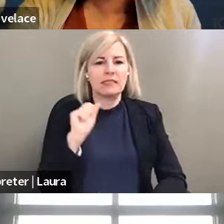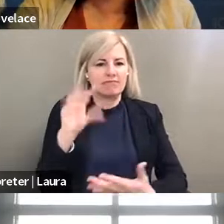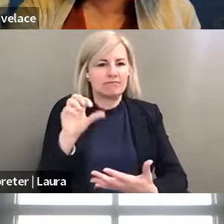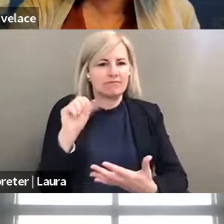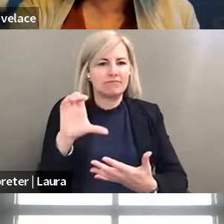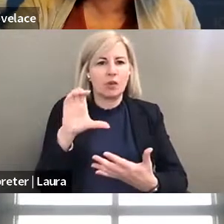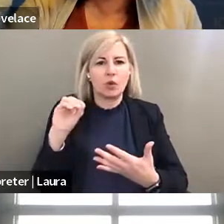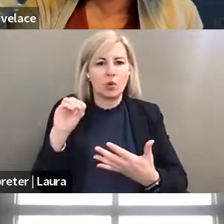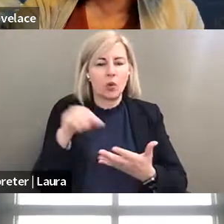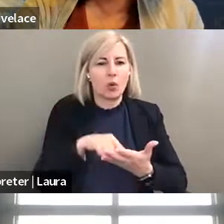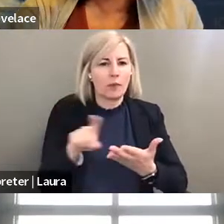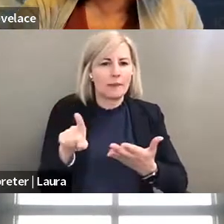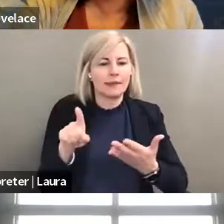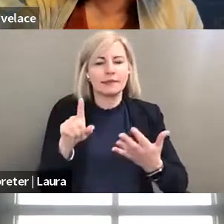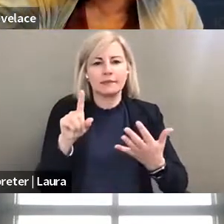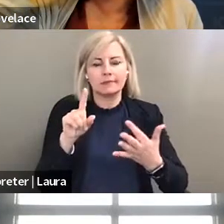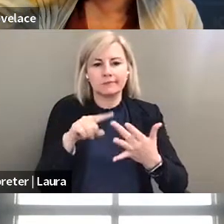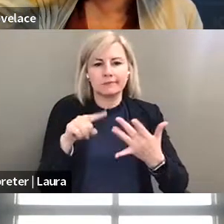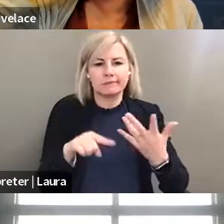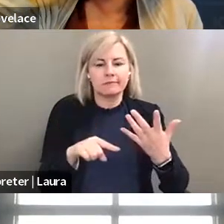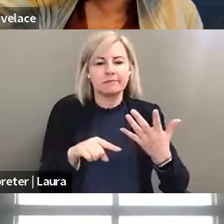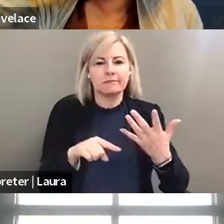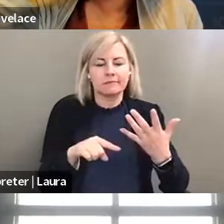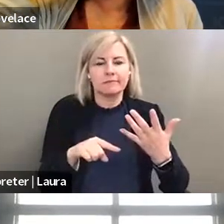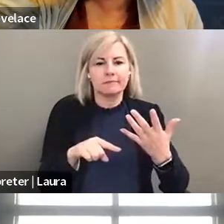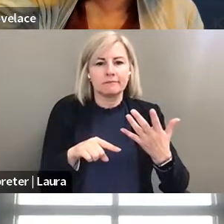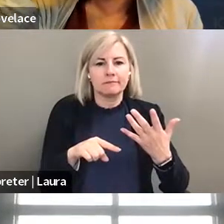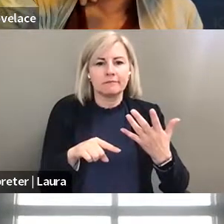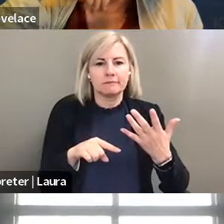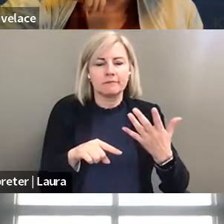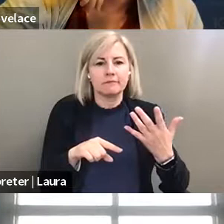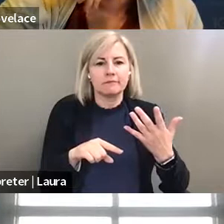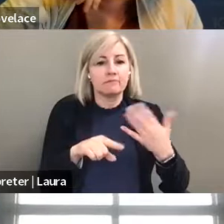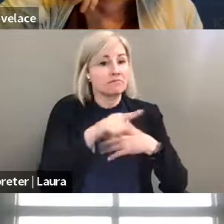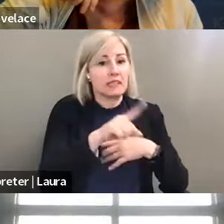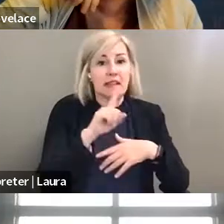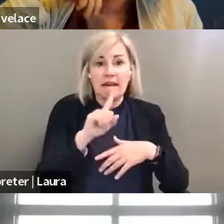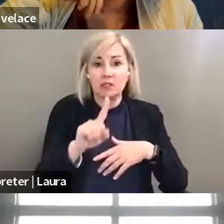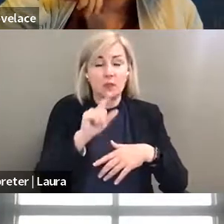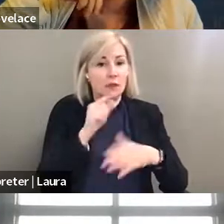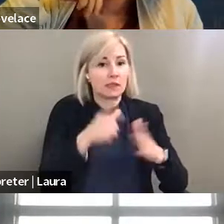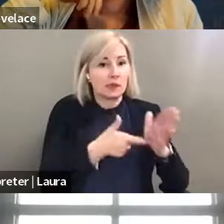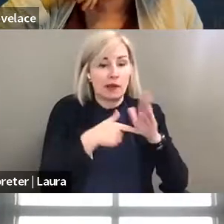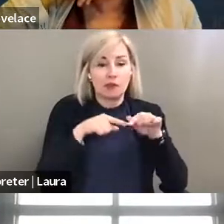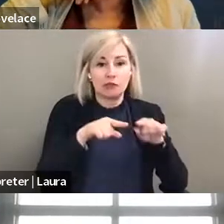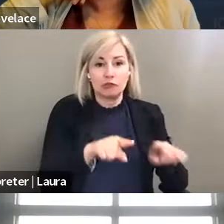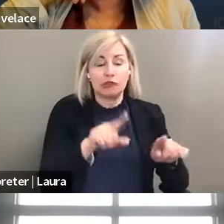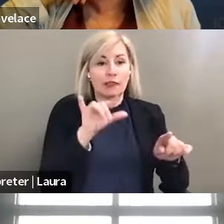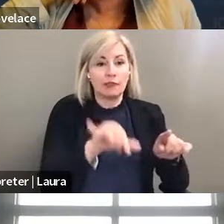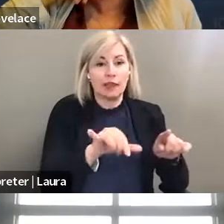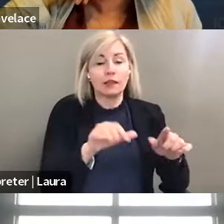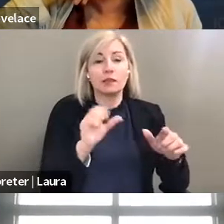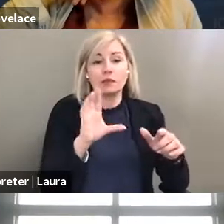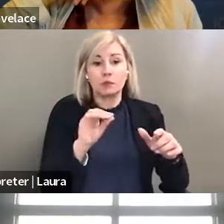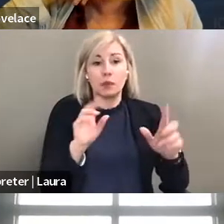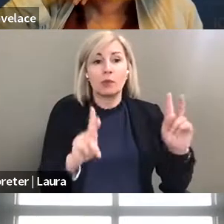and their premiums that are due to be on that program, and that actually wasn't required during the public health emergency. So